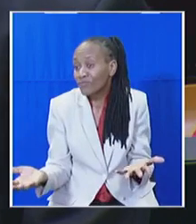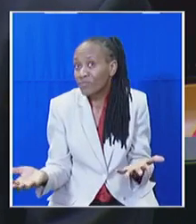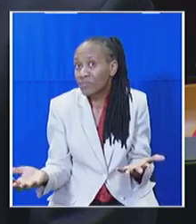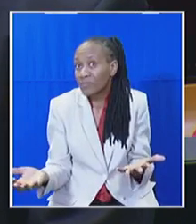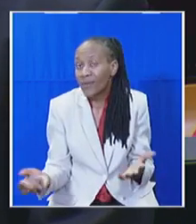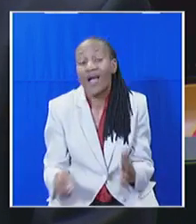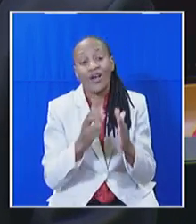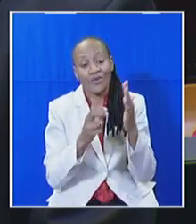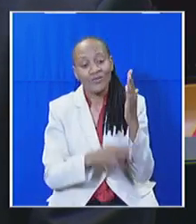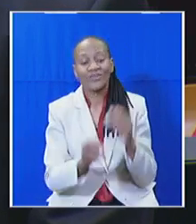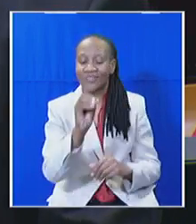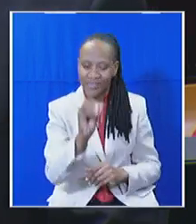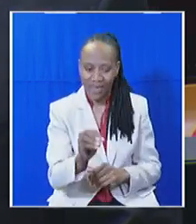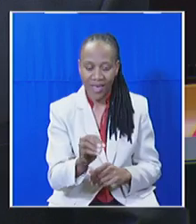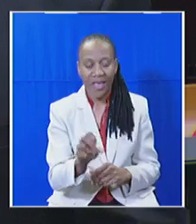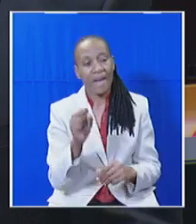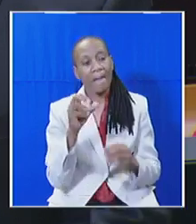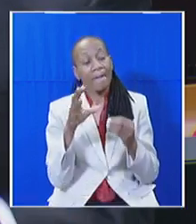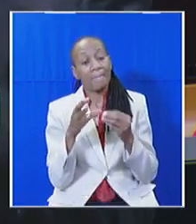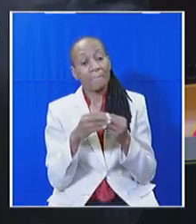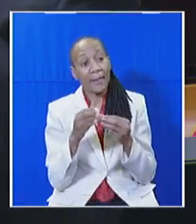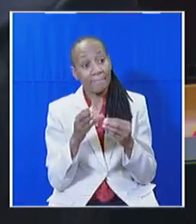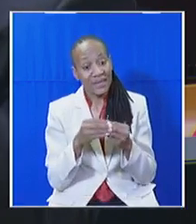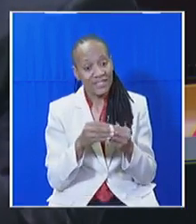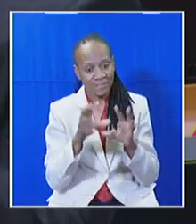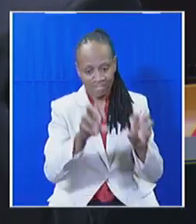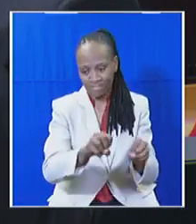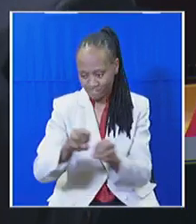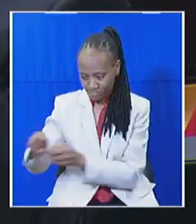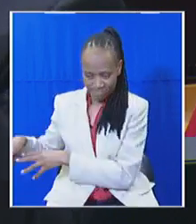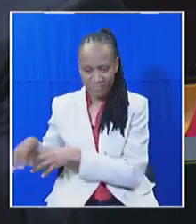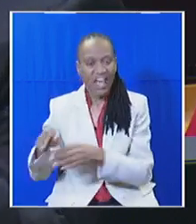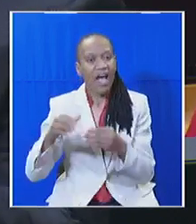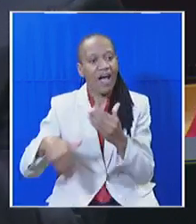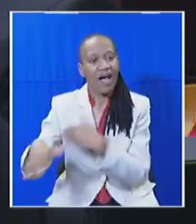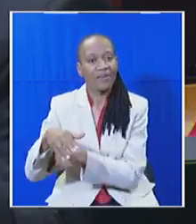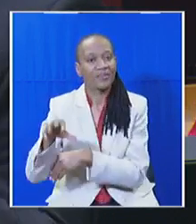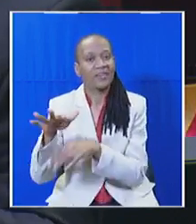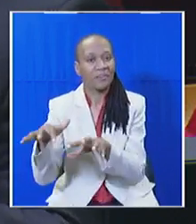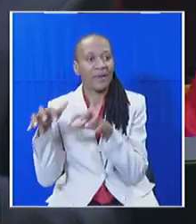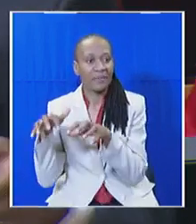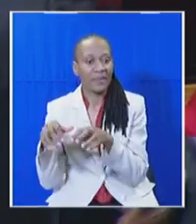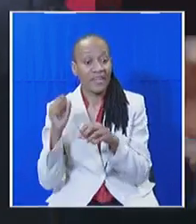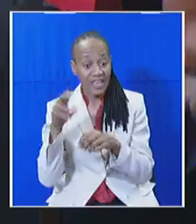remove members of parliament in the name of al-Bashir. But the real question I want to ask you is,